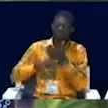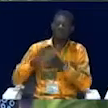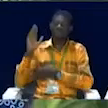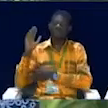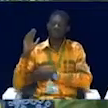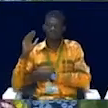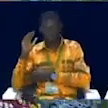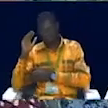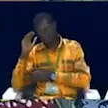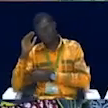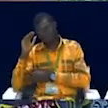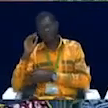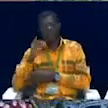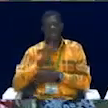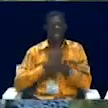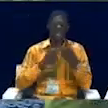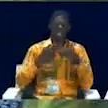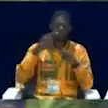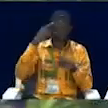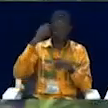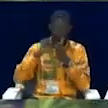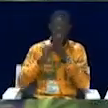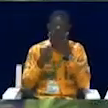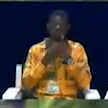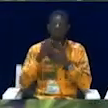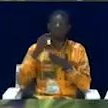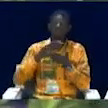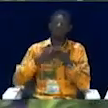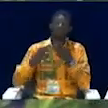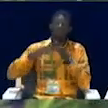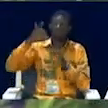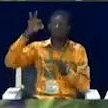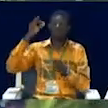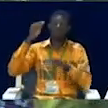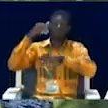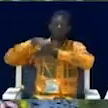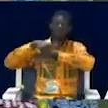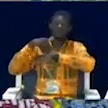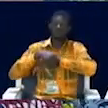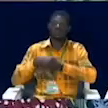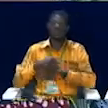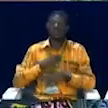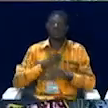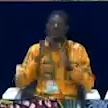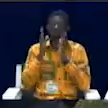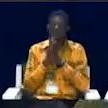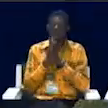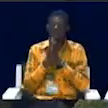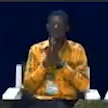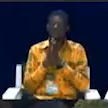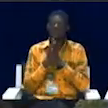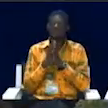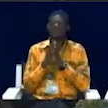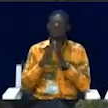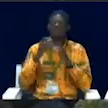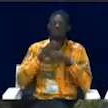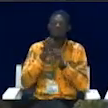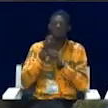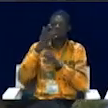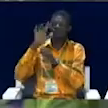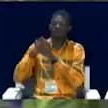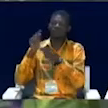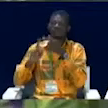2015, I came for September Special Holy Ghost Night. And I prayed and made a vow to